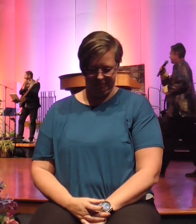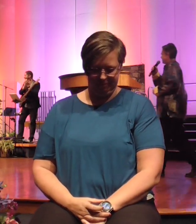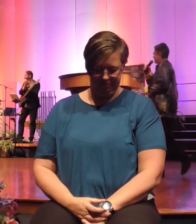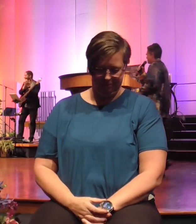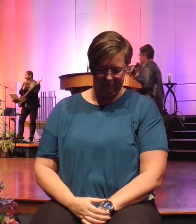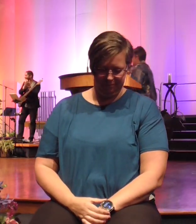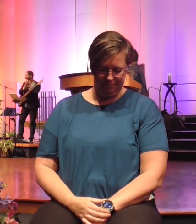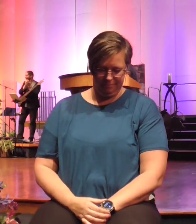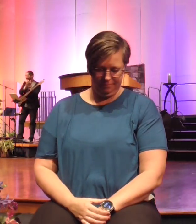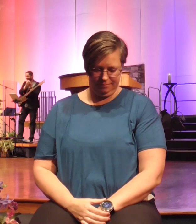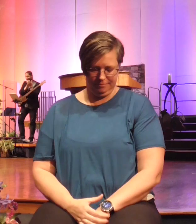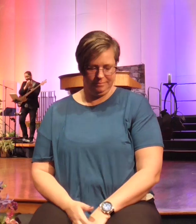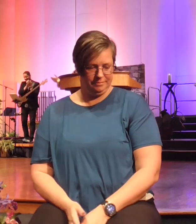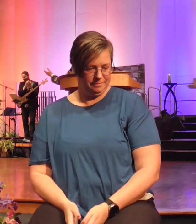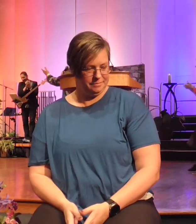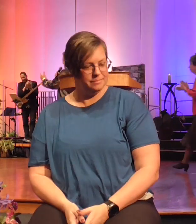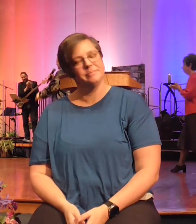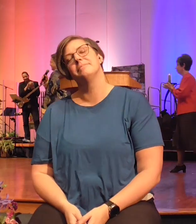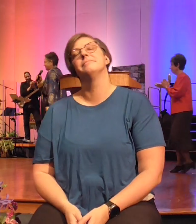Laura Berman.